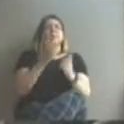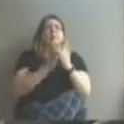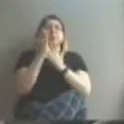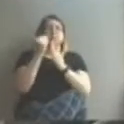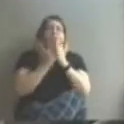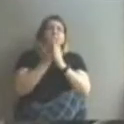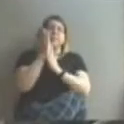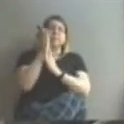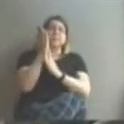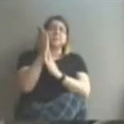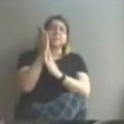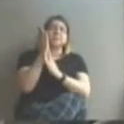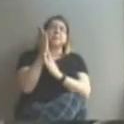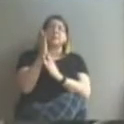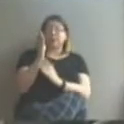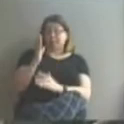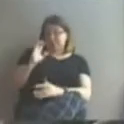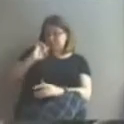transparency of